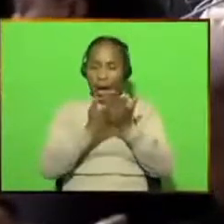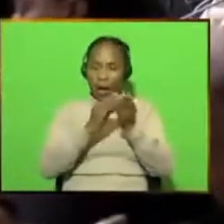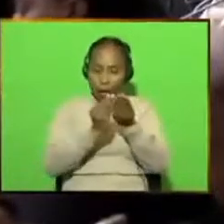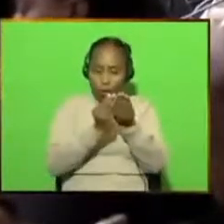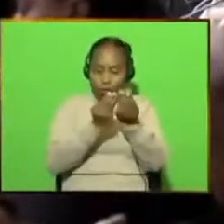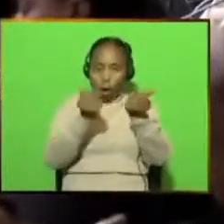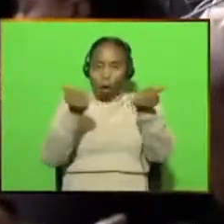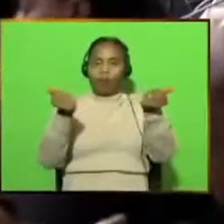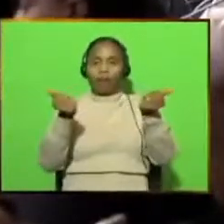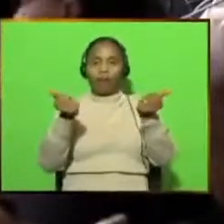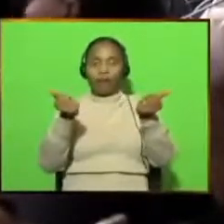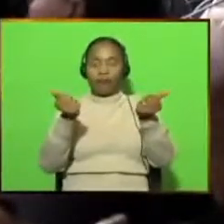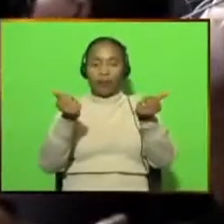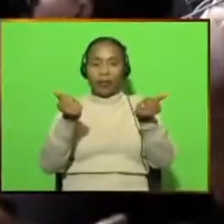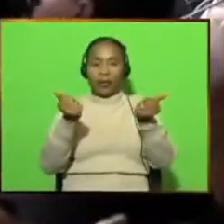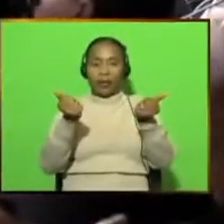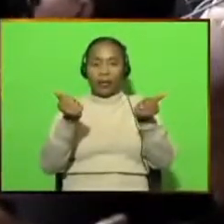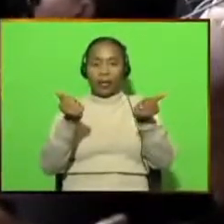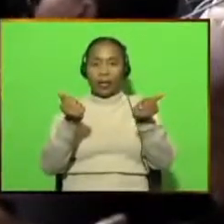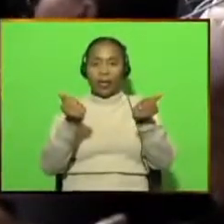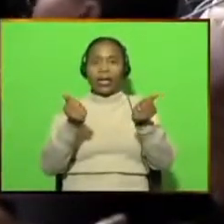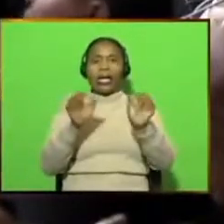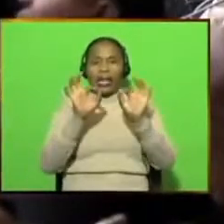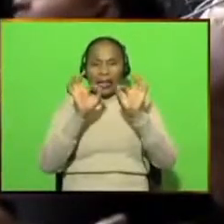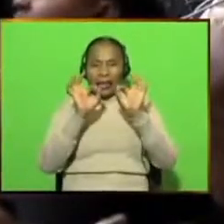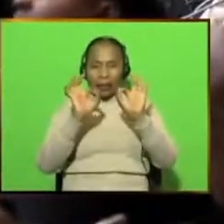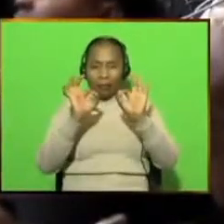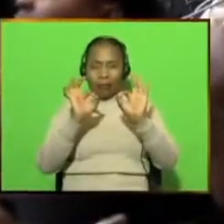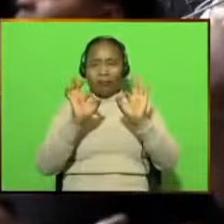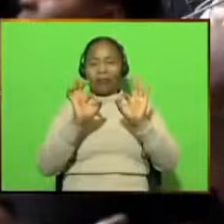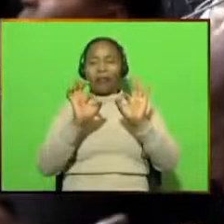a sound implementation strategy.